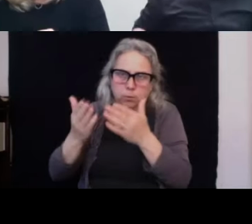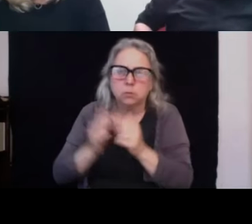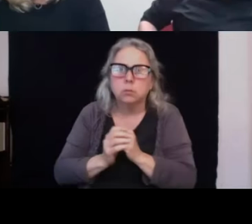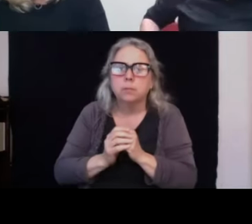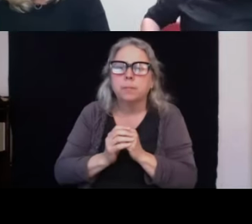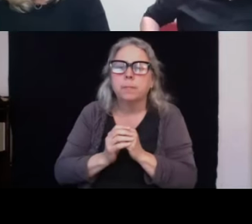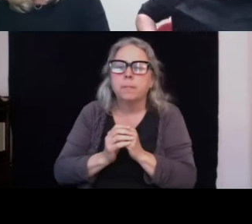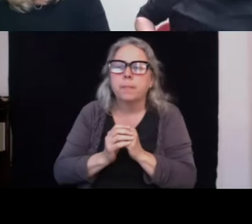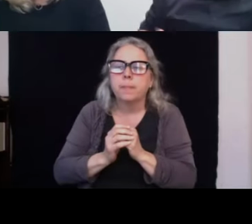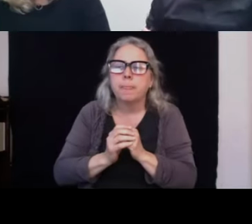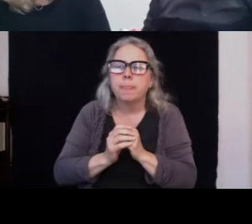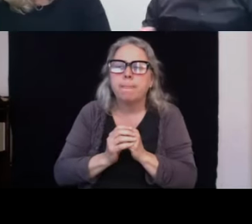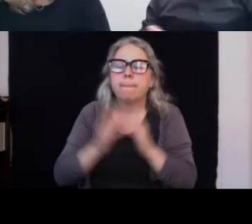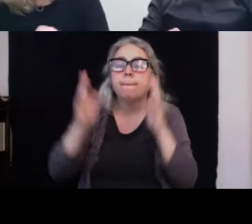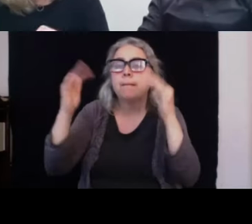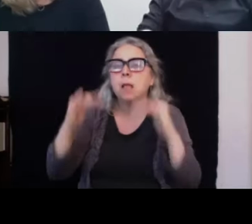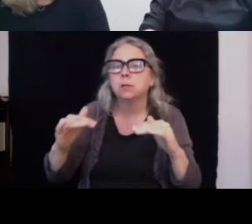So next, I think